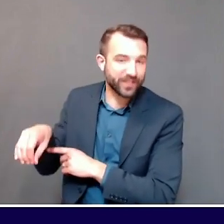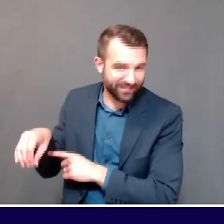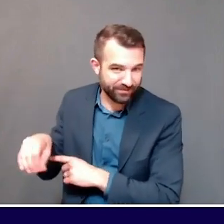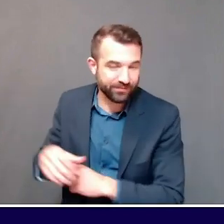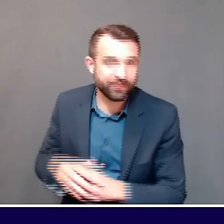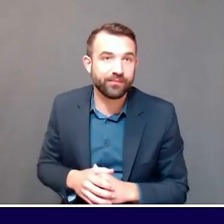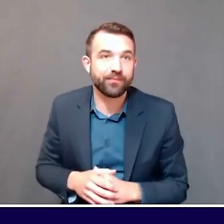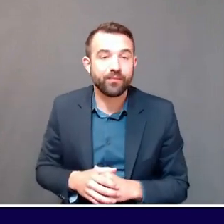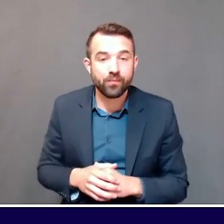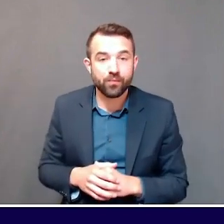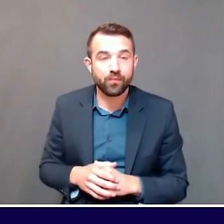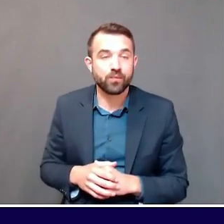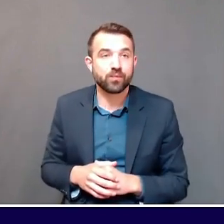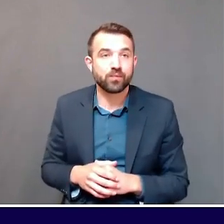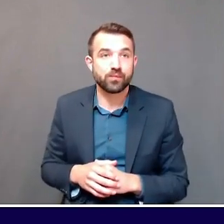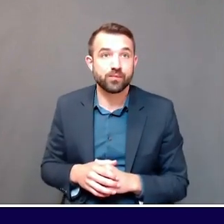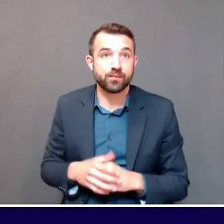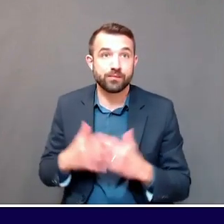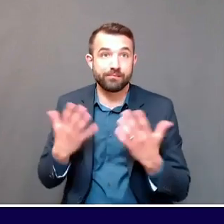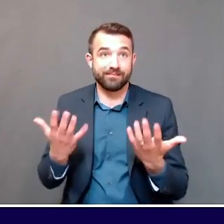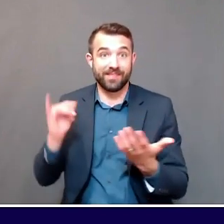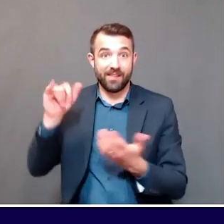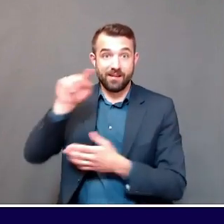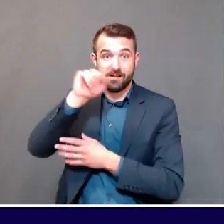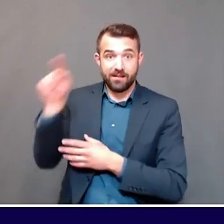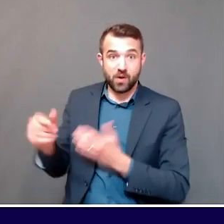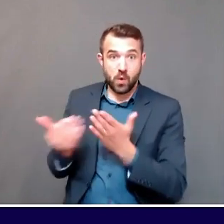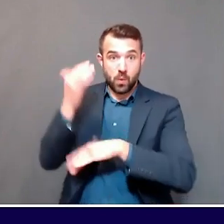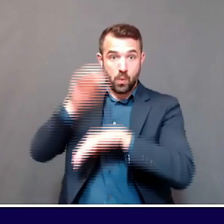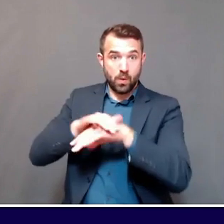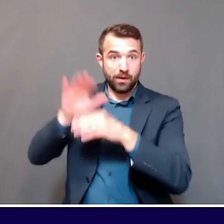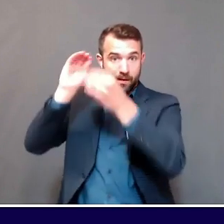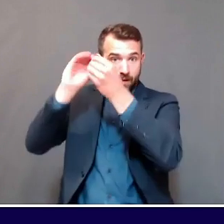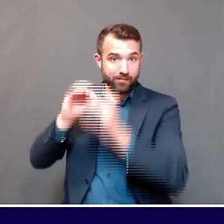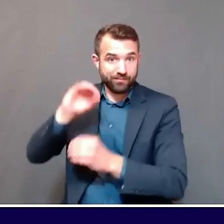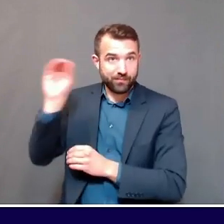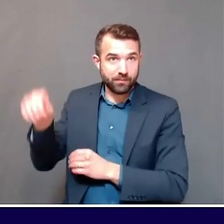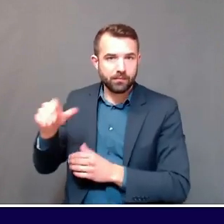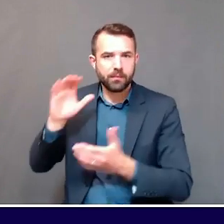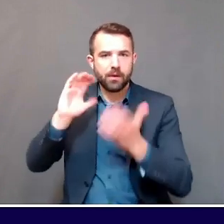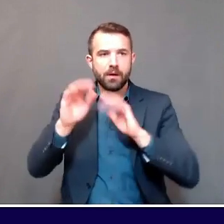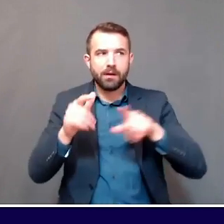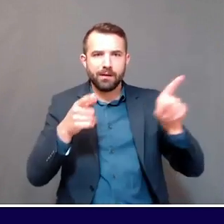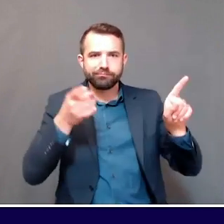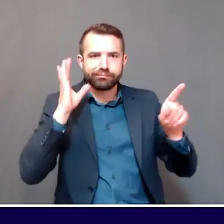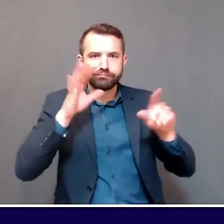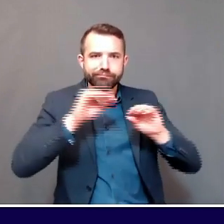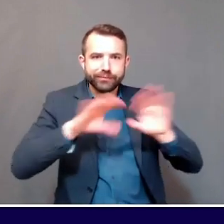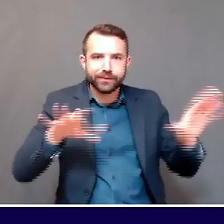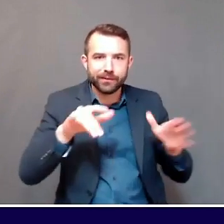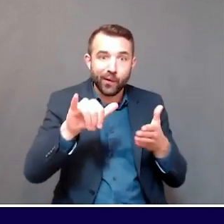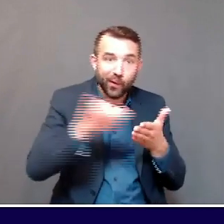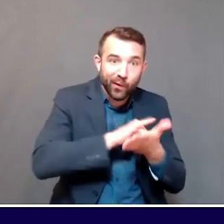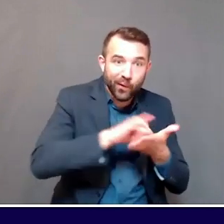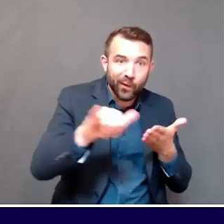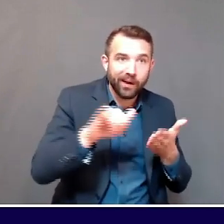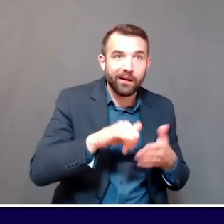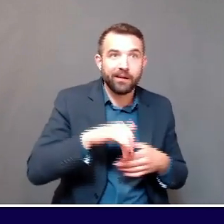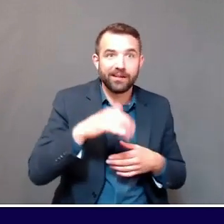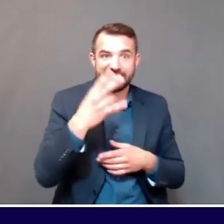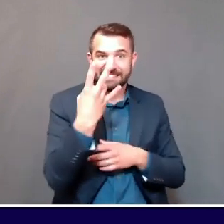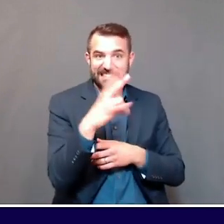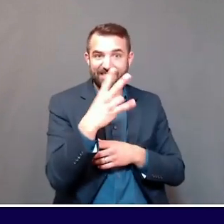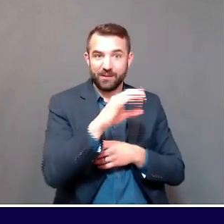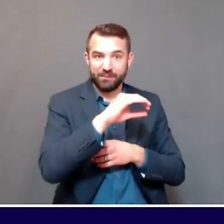say nothing of states whose outbreaks have been even more significant, such as New York, where the positivity rate is